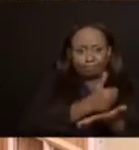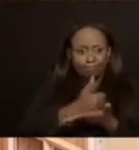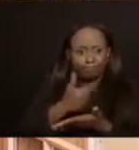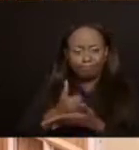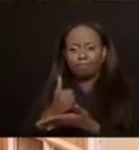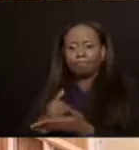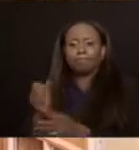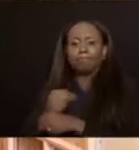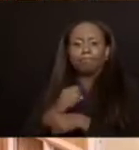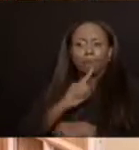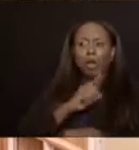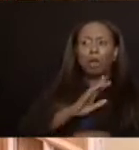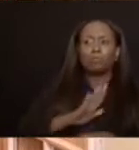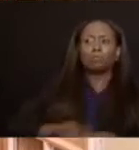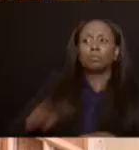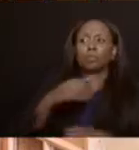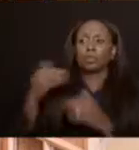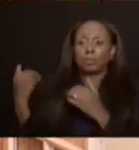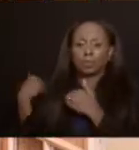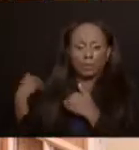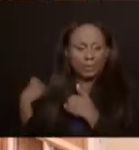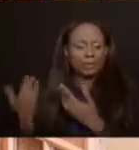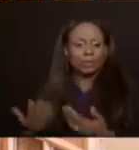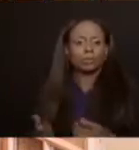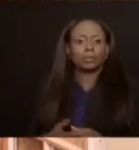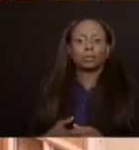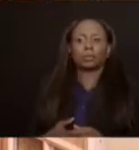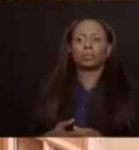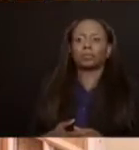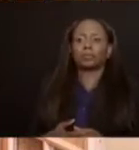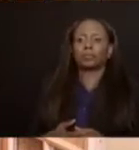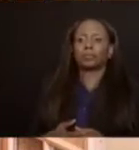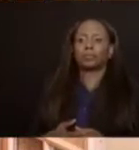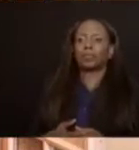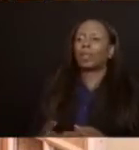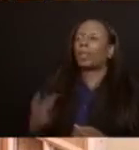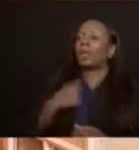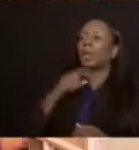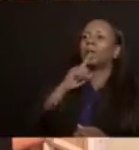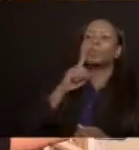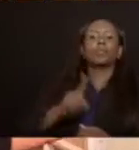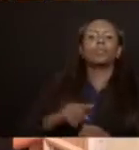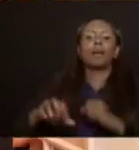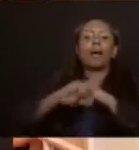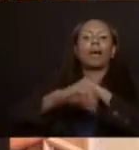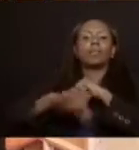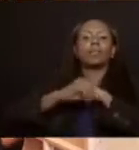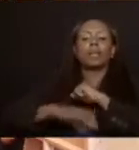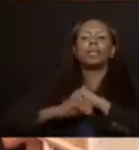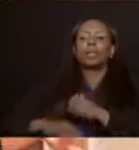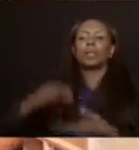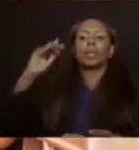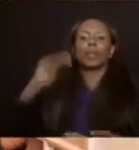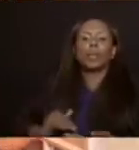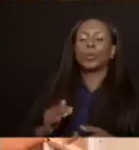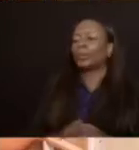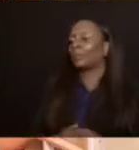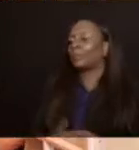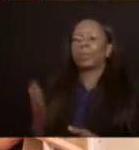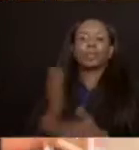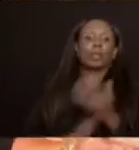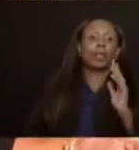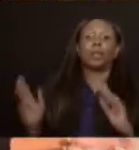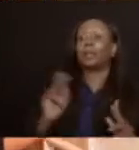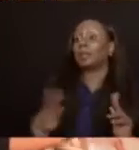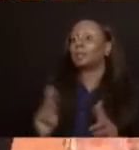space to help us get back, because I'm sure that your advertising revenue is down, just as I'm sure that other people's contractual